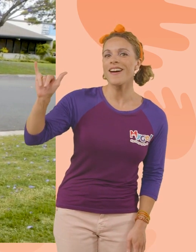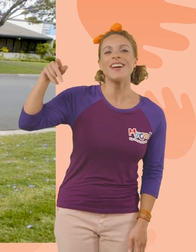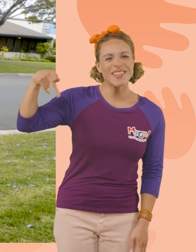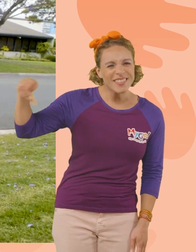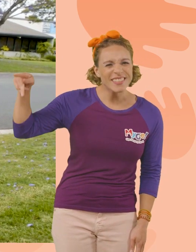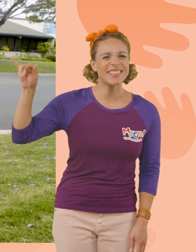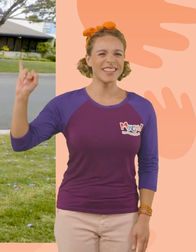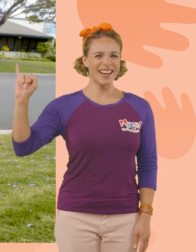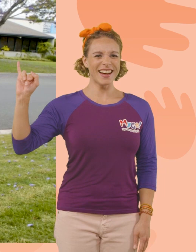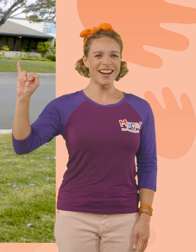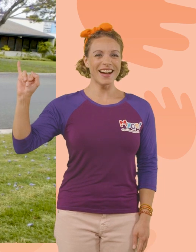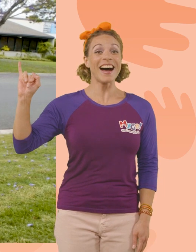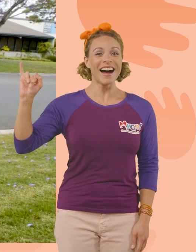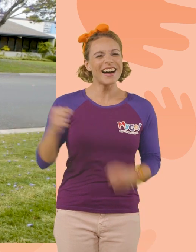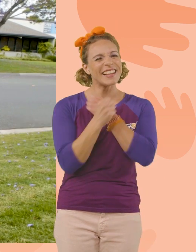Ready?